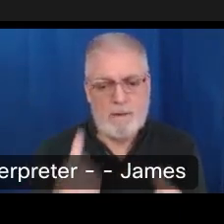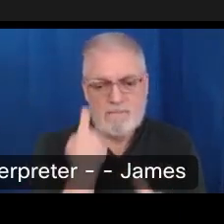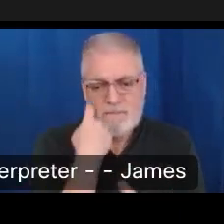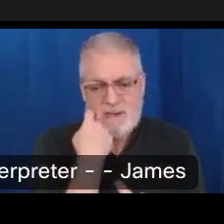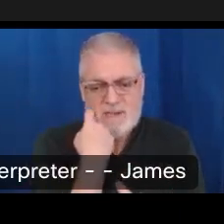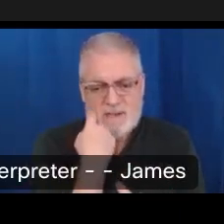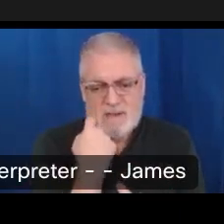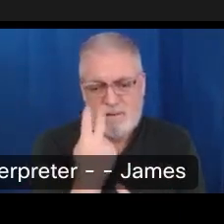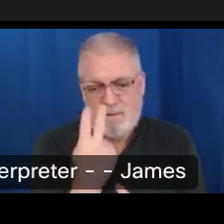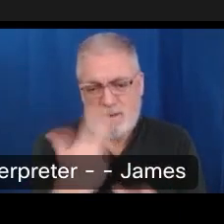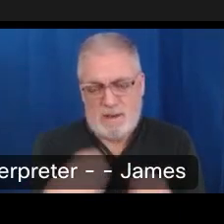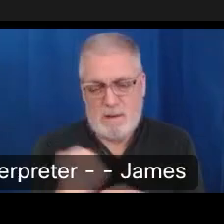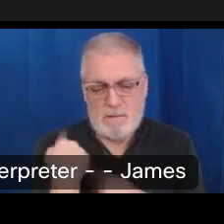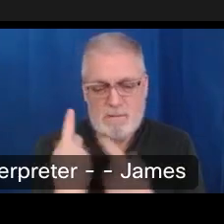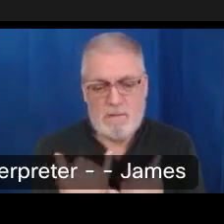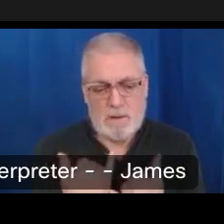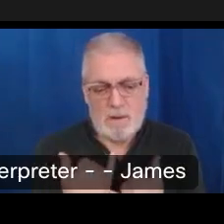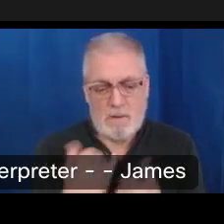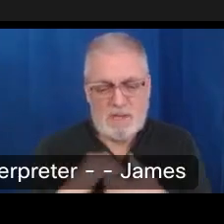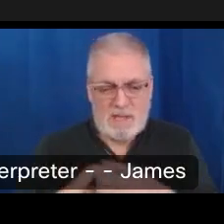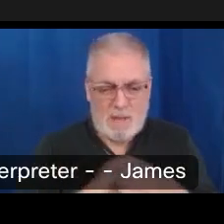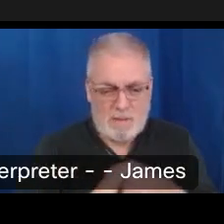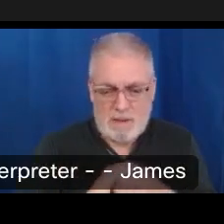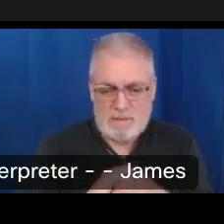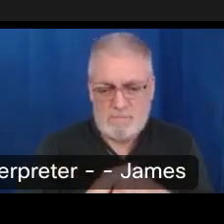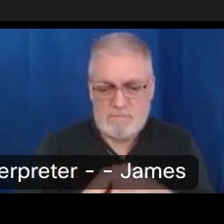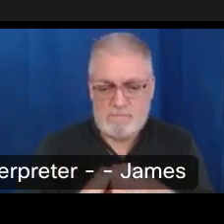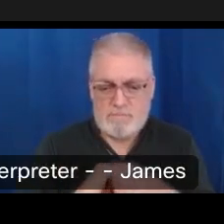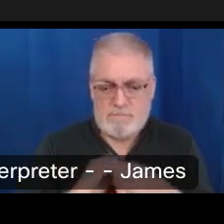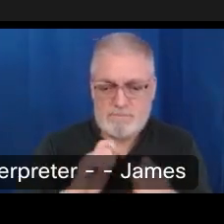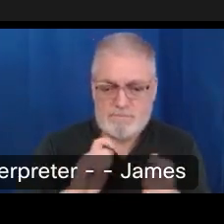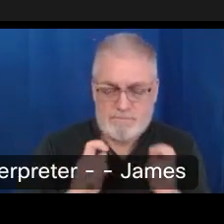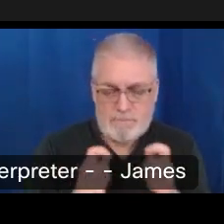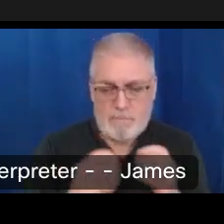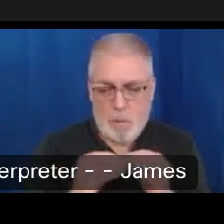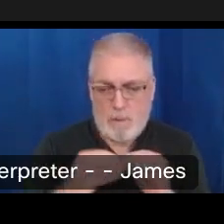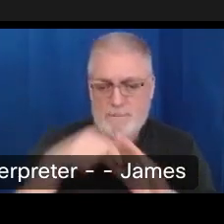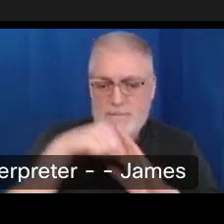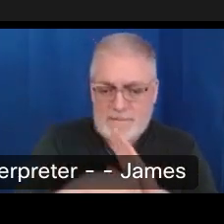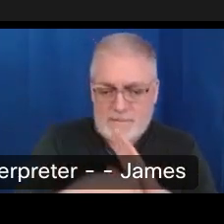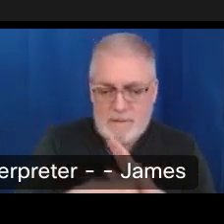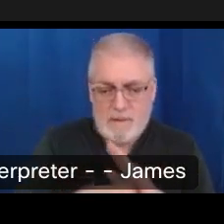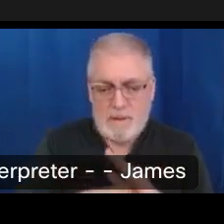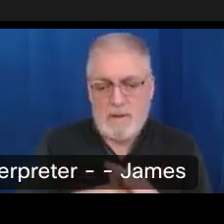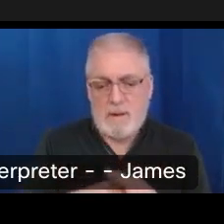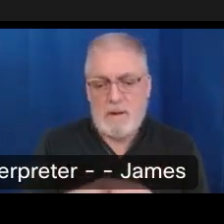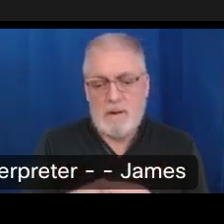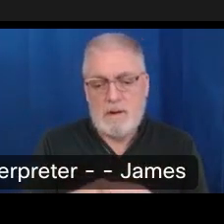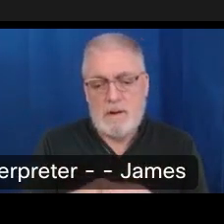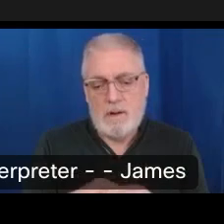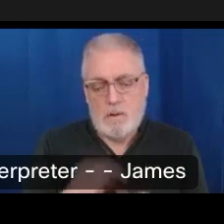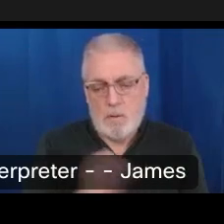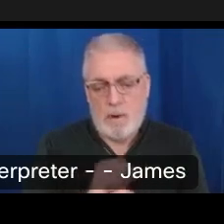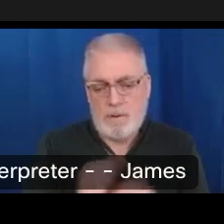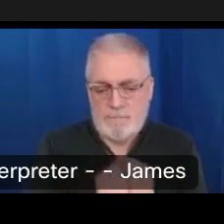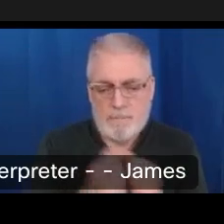Our collaboration is closer, and the joint program work we're doing, both with us, but also other